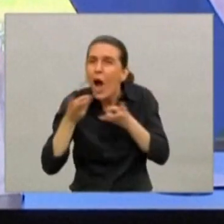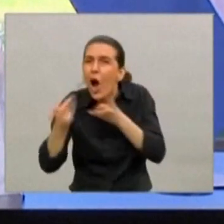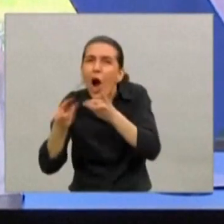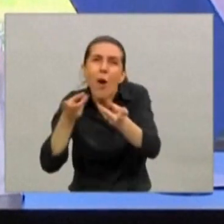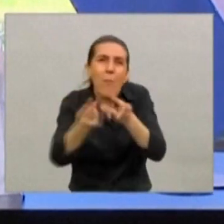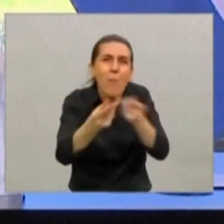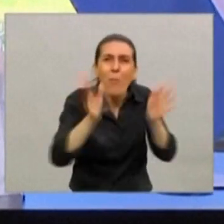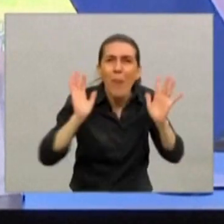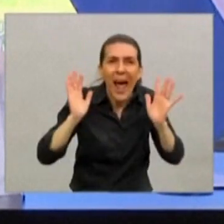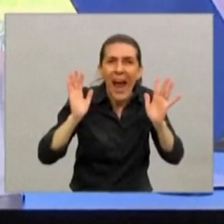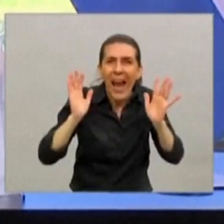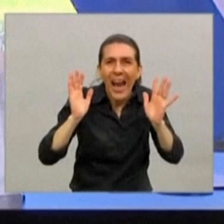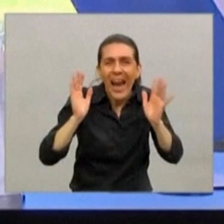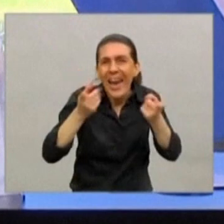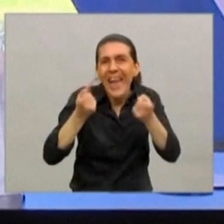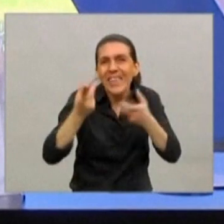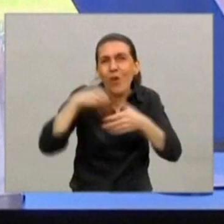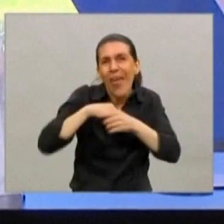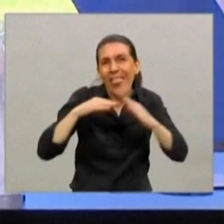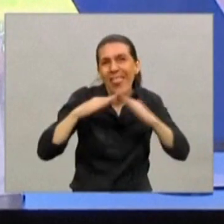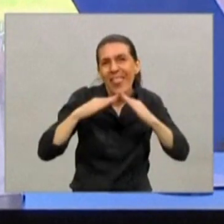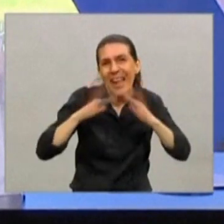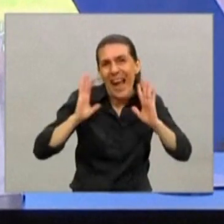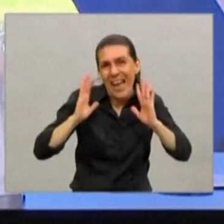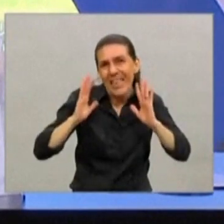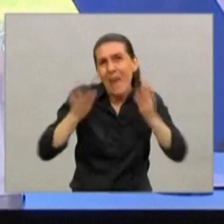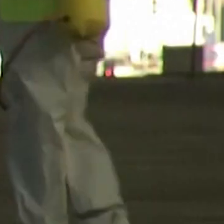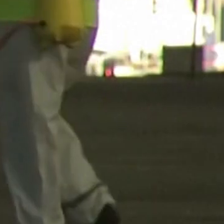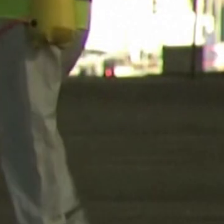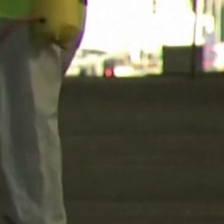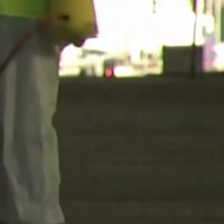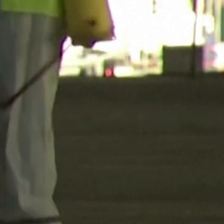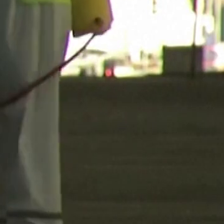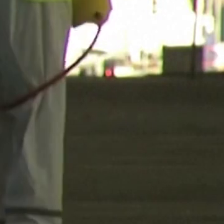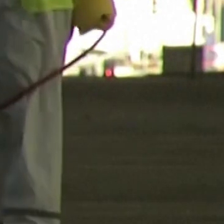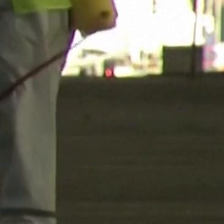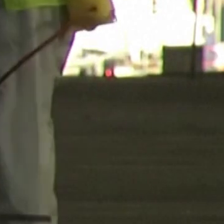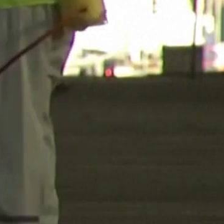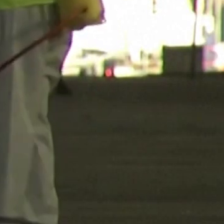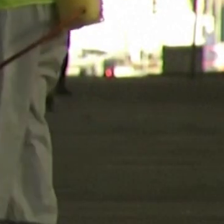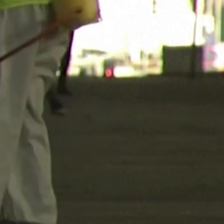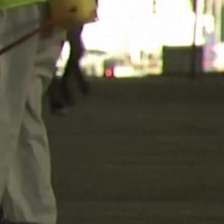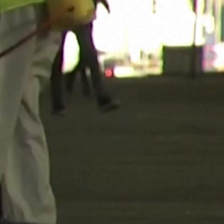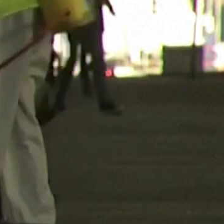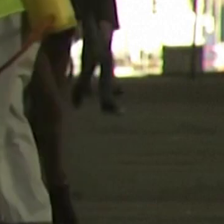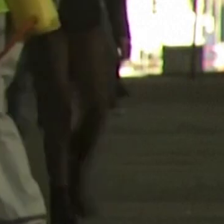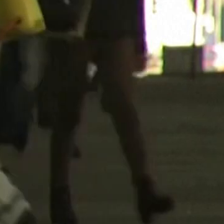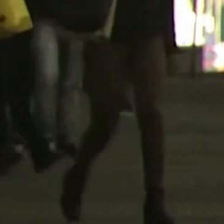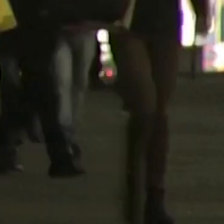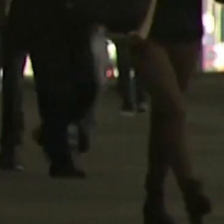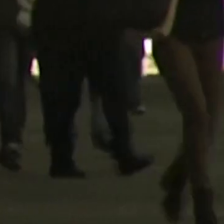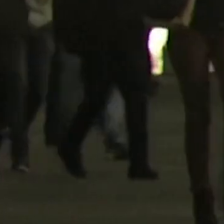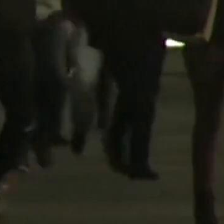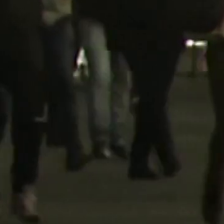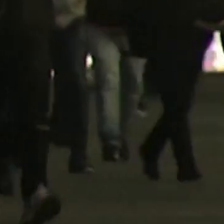provisiones que se hacen falta para la vida cotidiana. Buenos Aires has been under lockdown